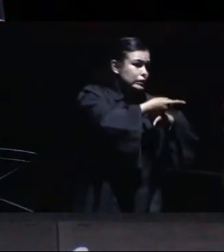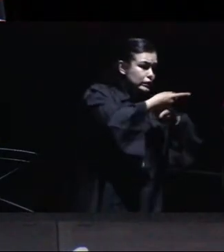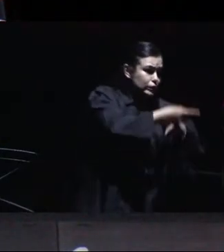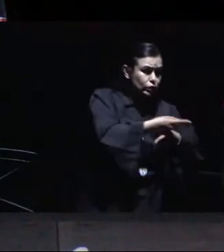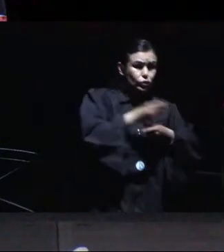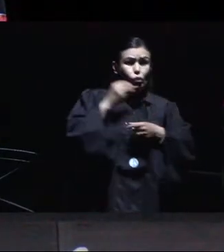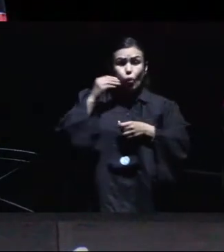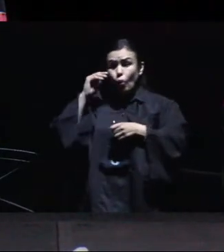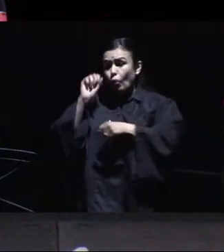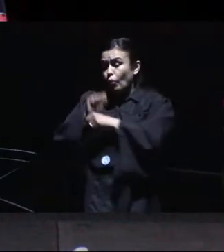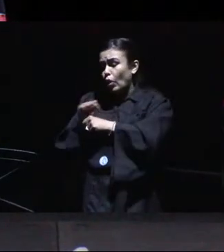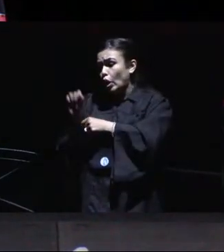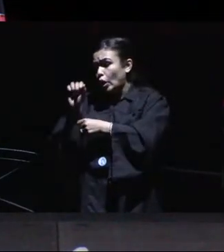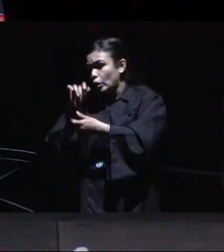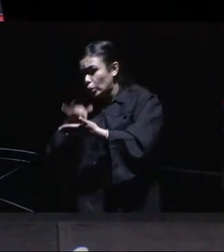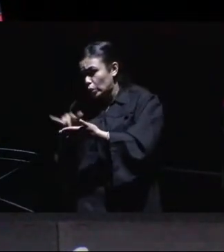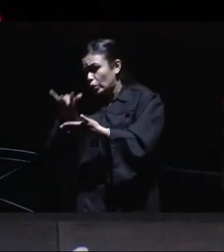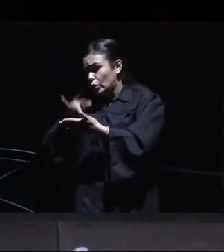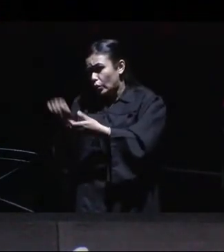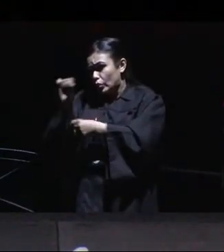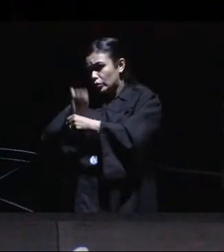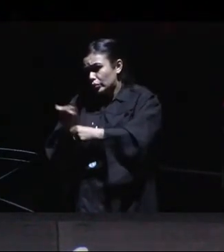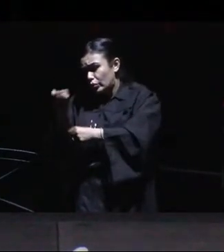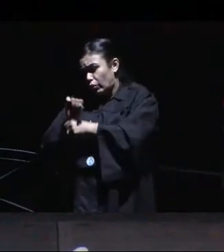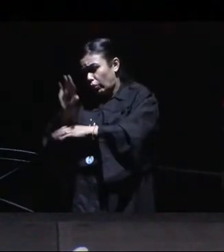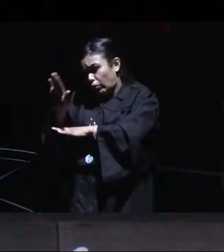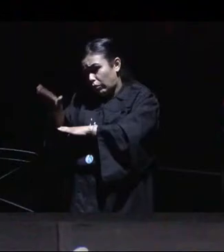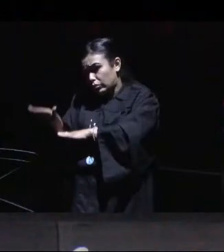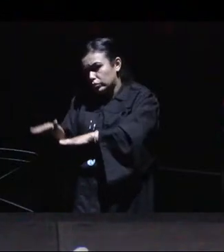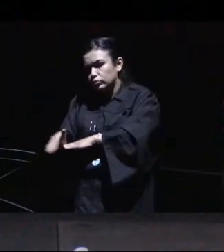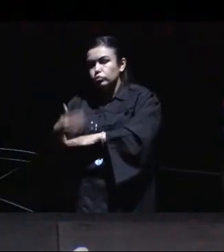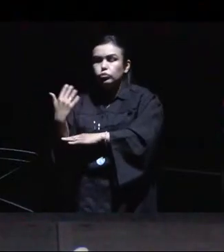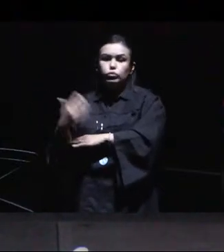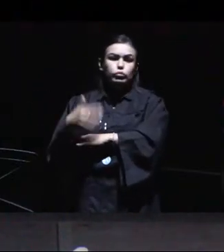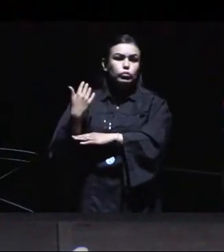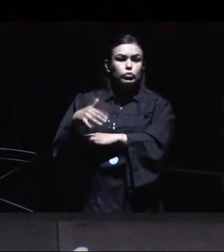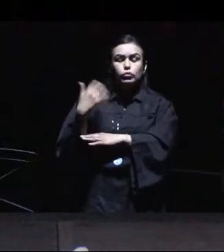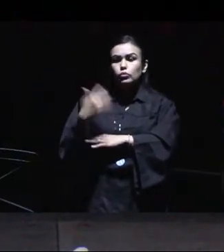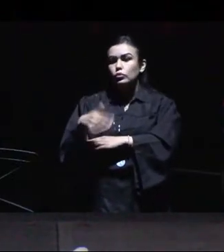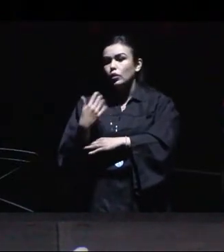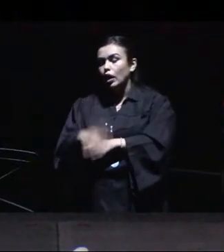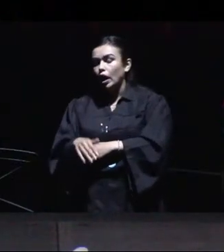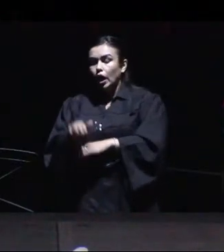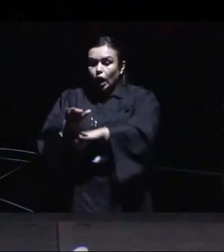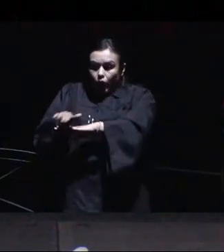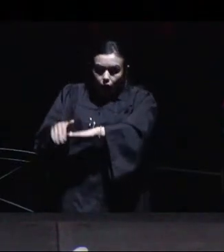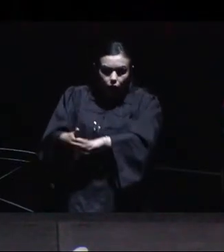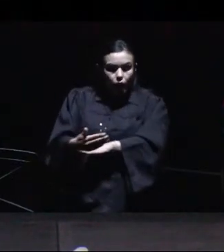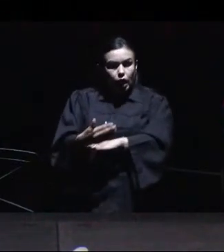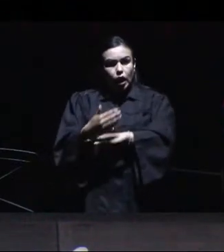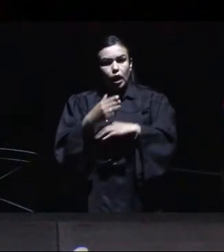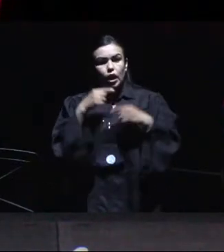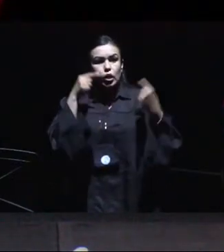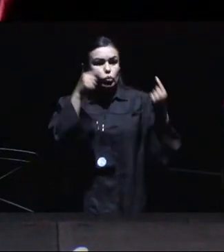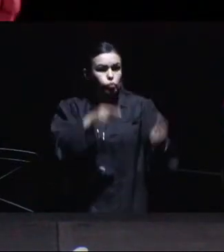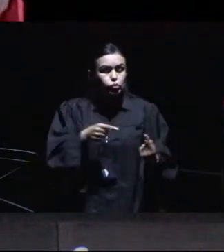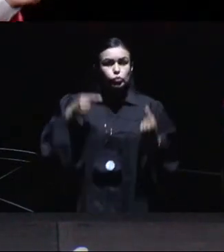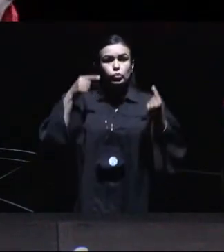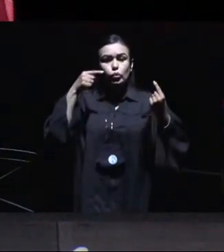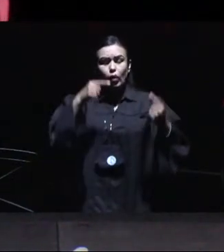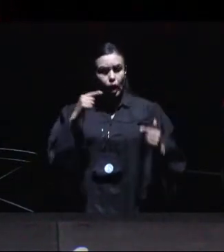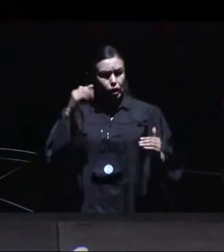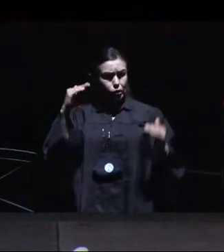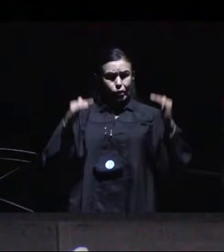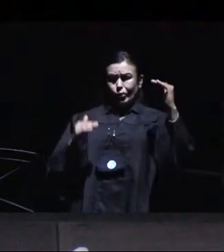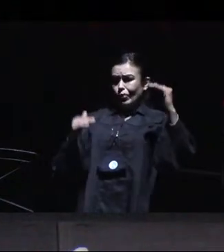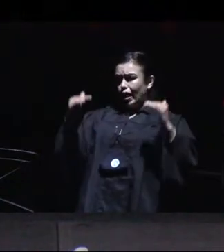homework well into the late evening. Those late nights and the struggles of all of you trying to balance